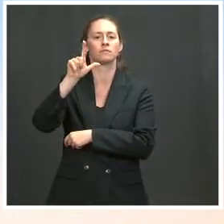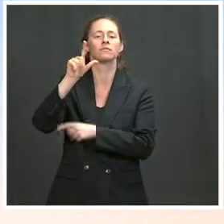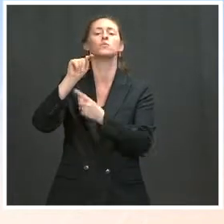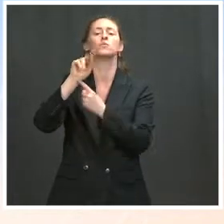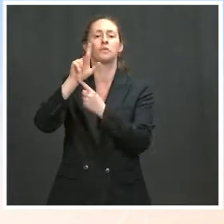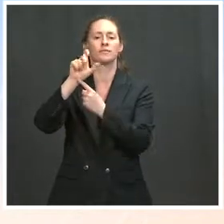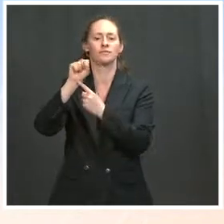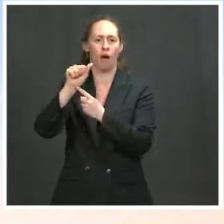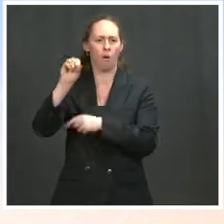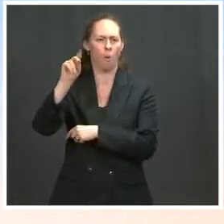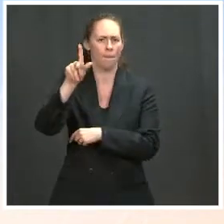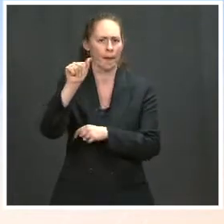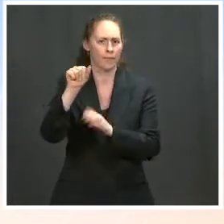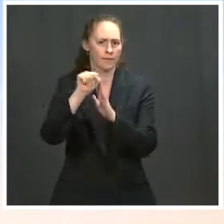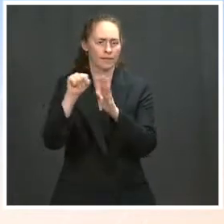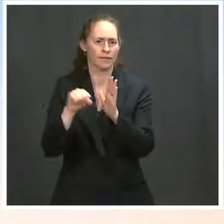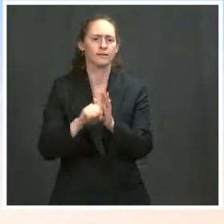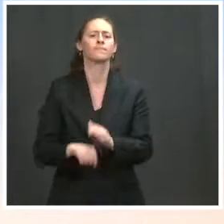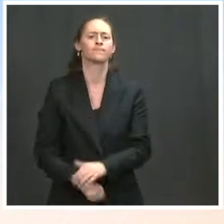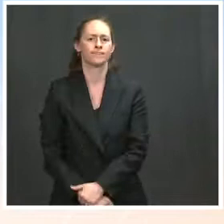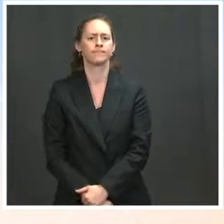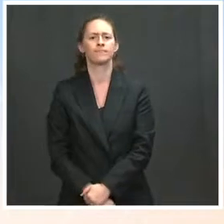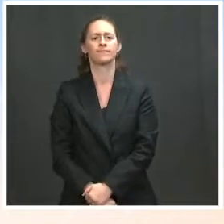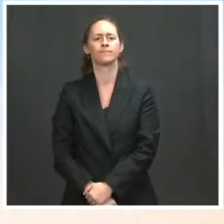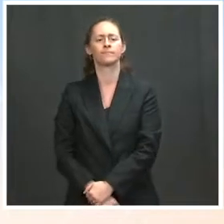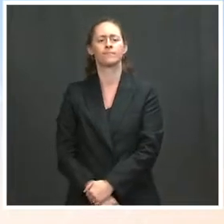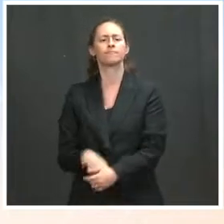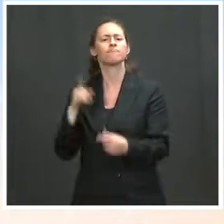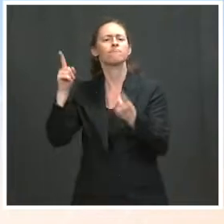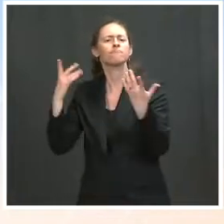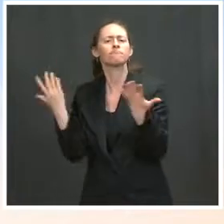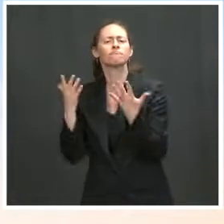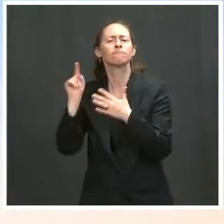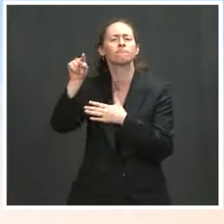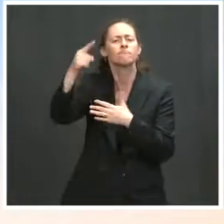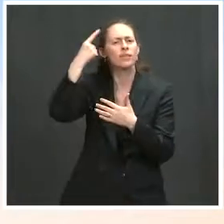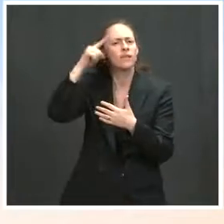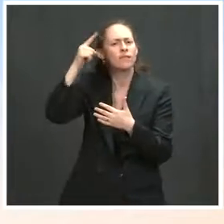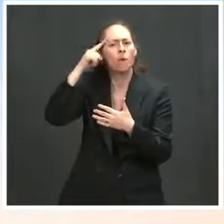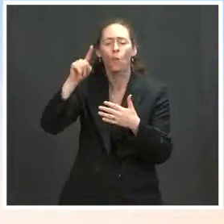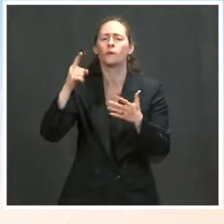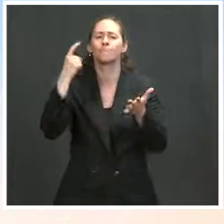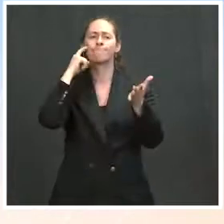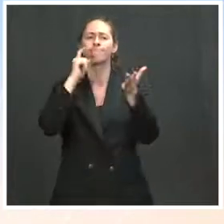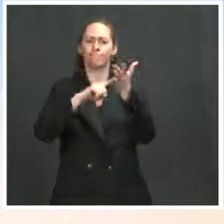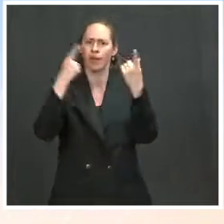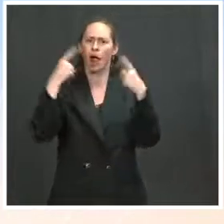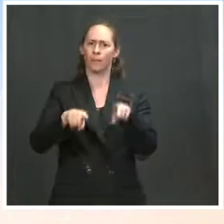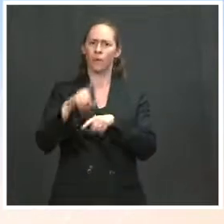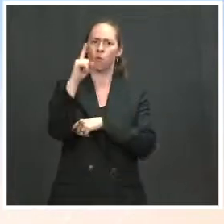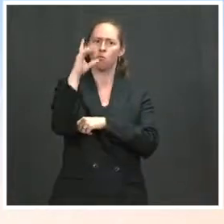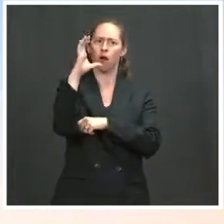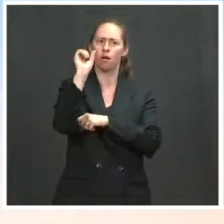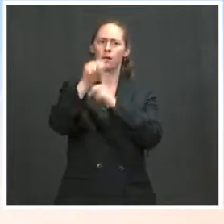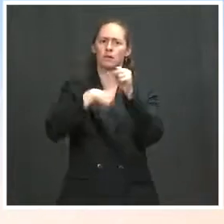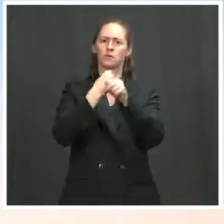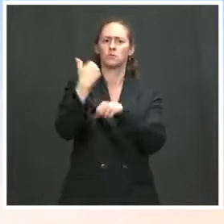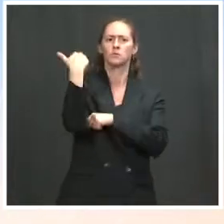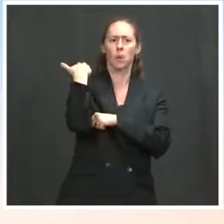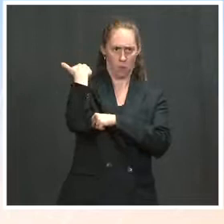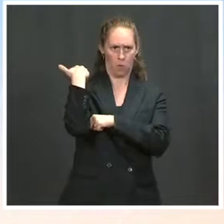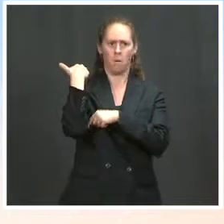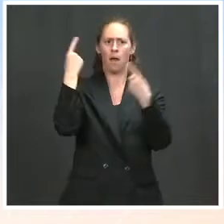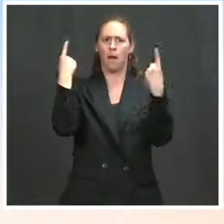Black Wall Street Massacre. While there, he will meet with surviving members of the community, now between the ages of